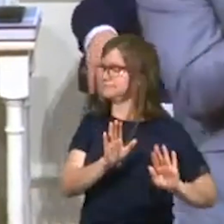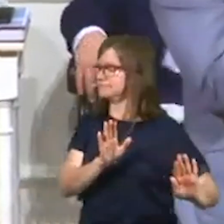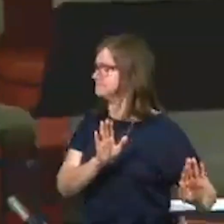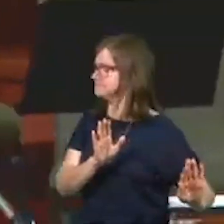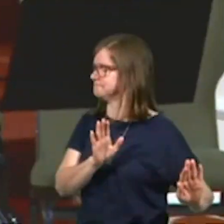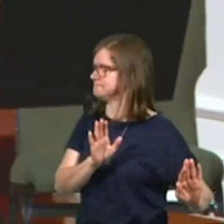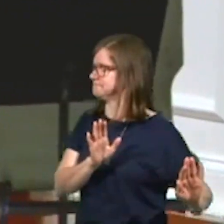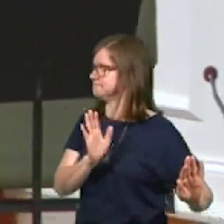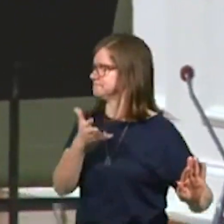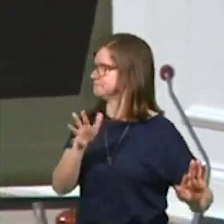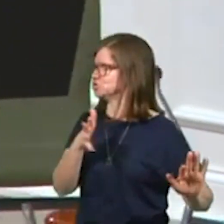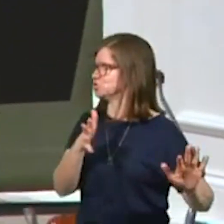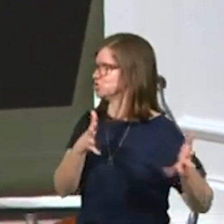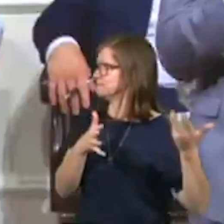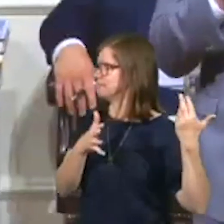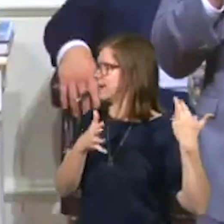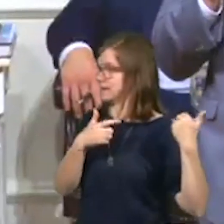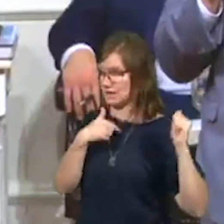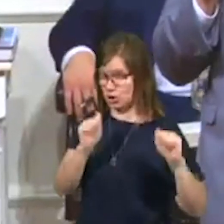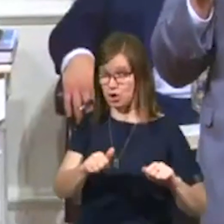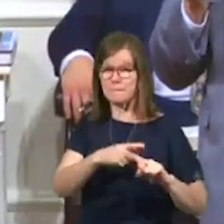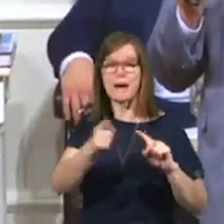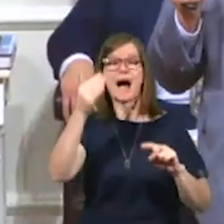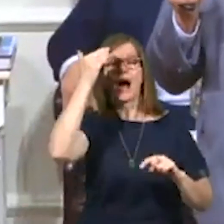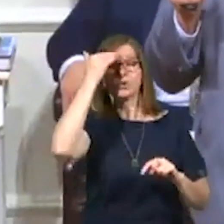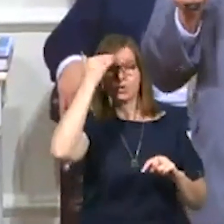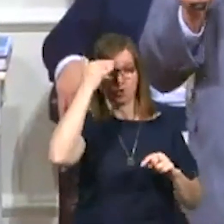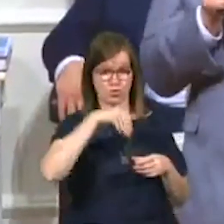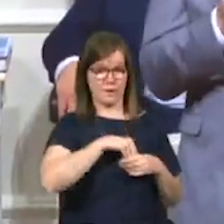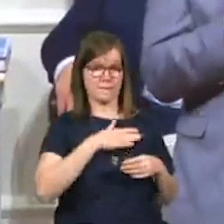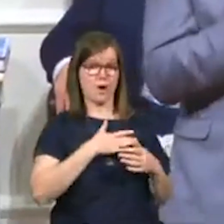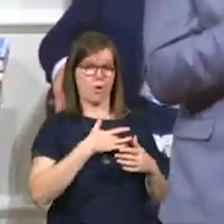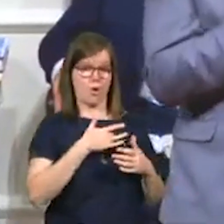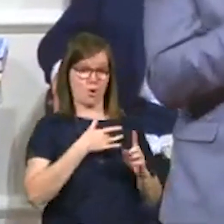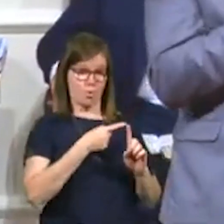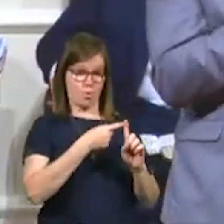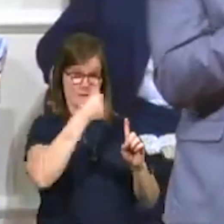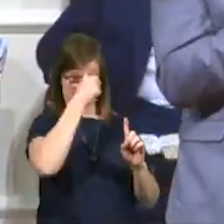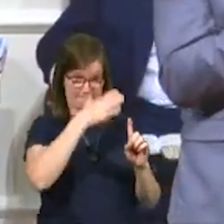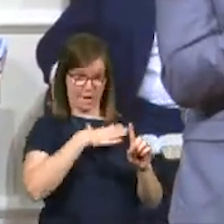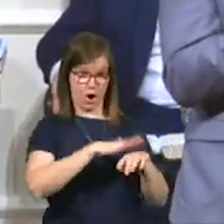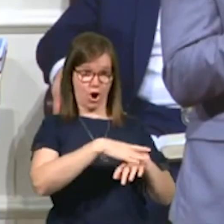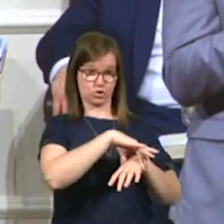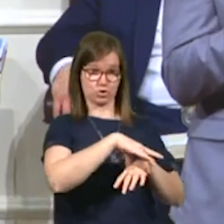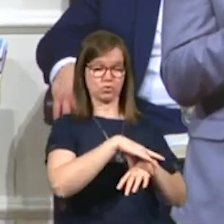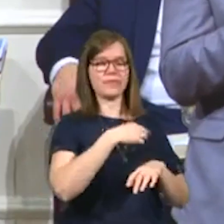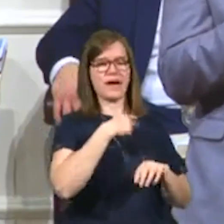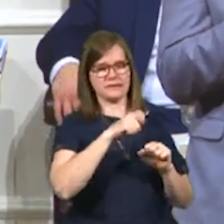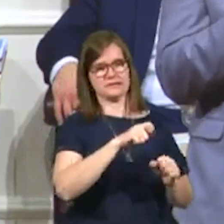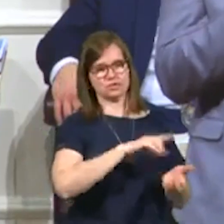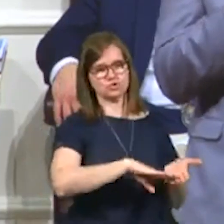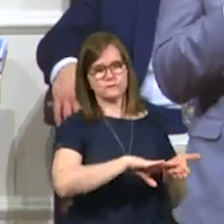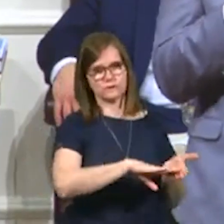just say the past is in the past. I could do all of that. But I knew in my heart, there was a man on planet earth that I needed to forgive.